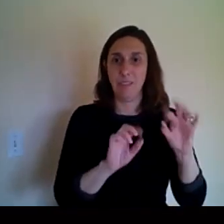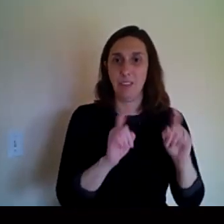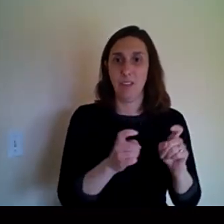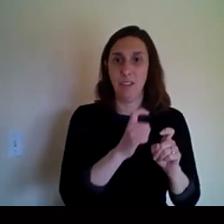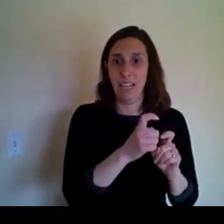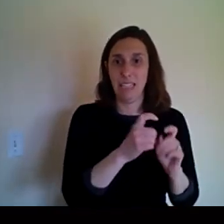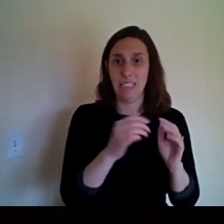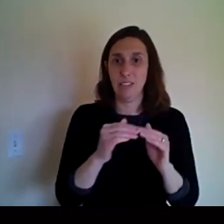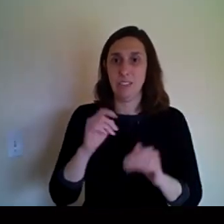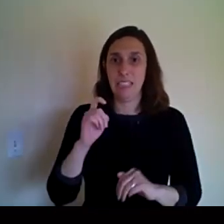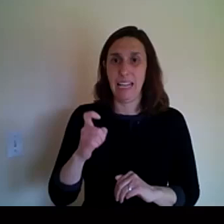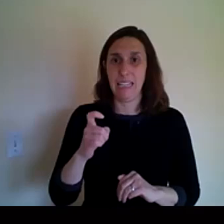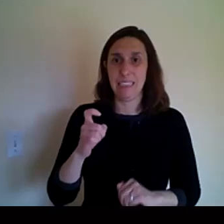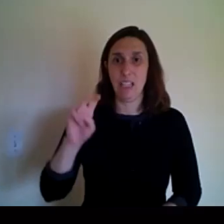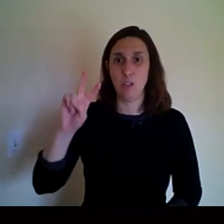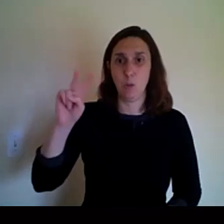equals x squared.